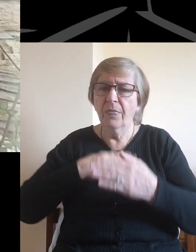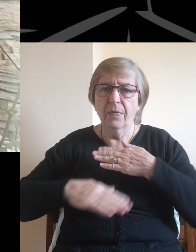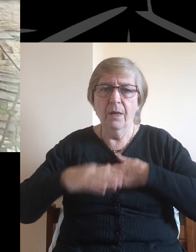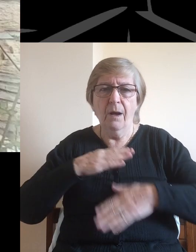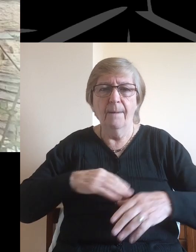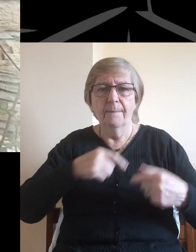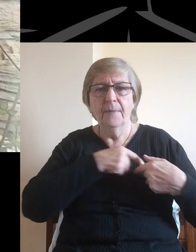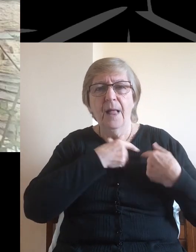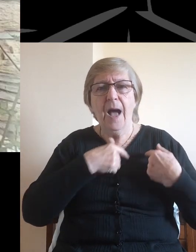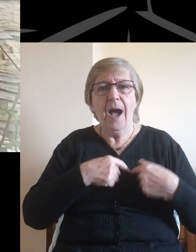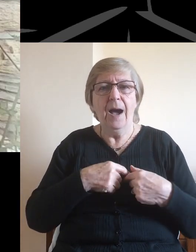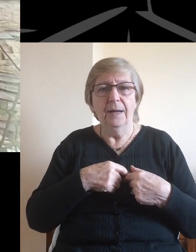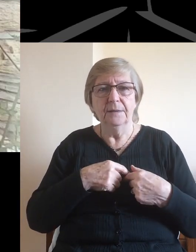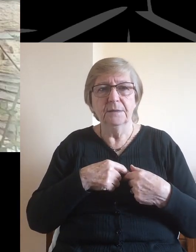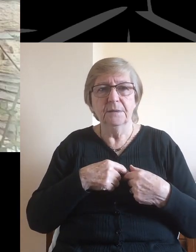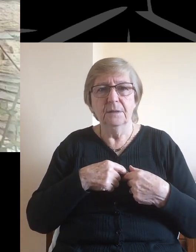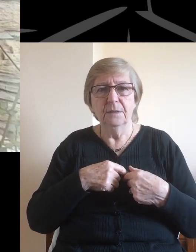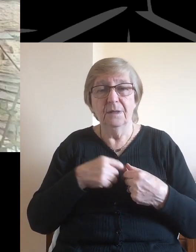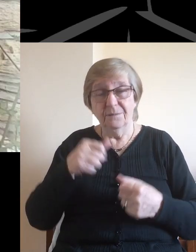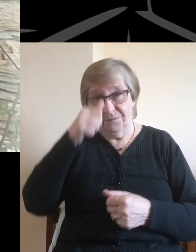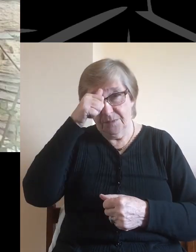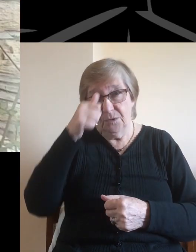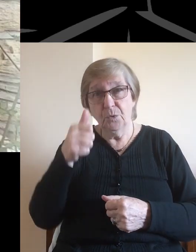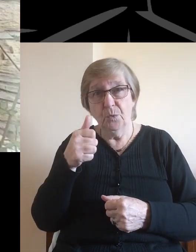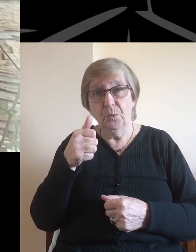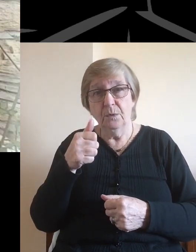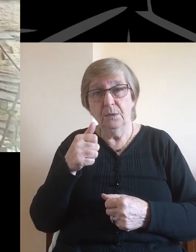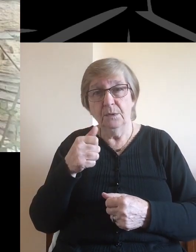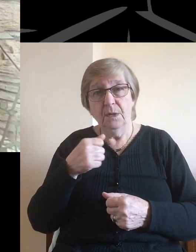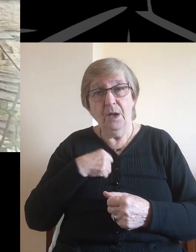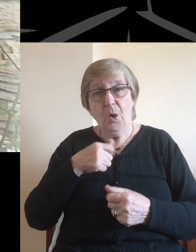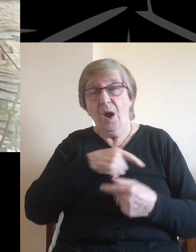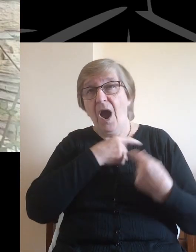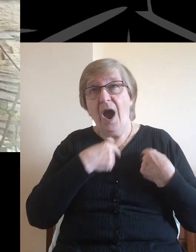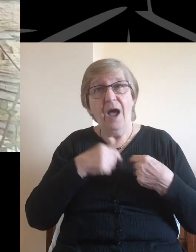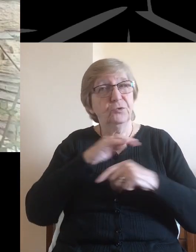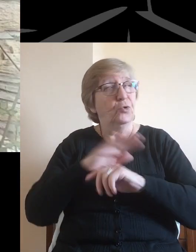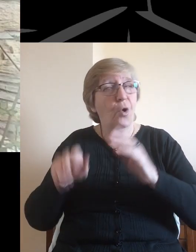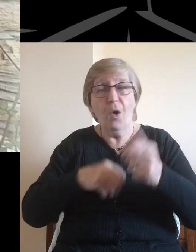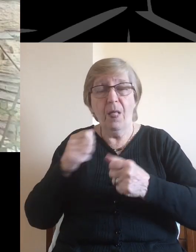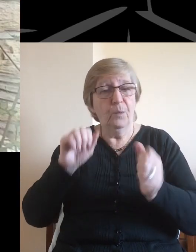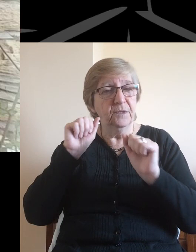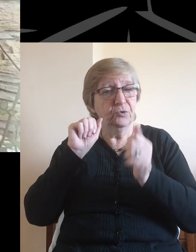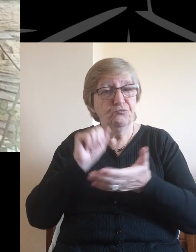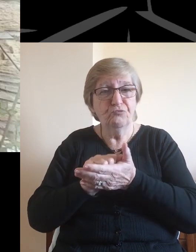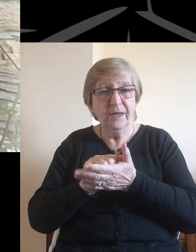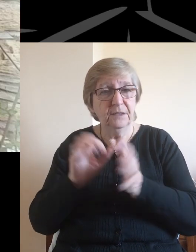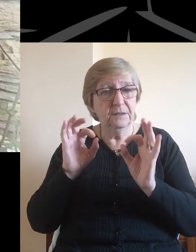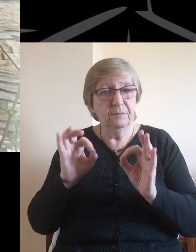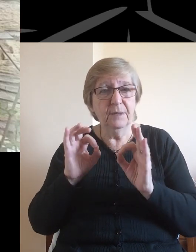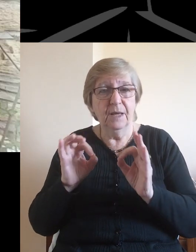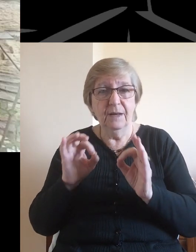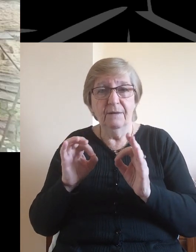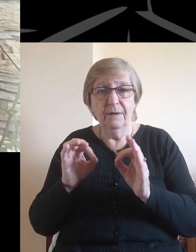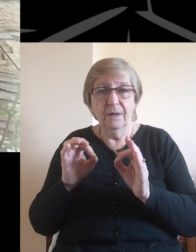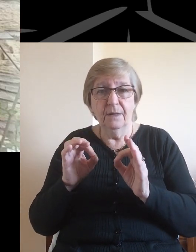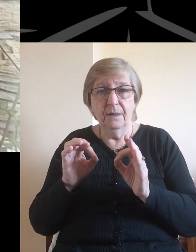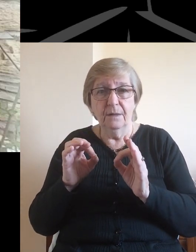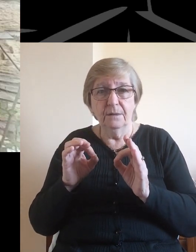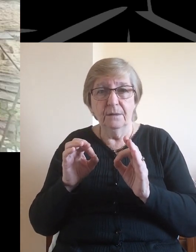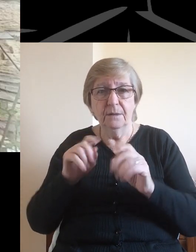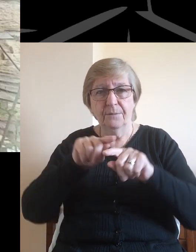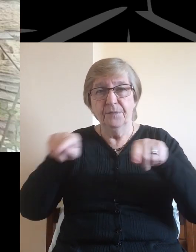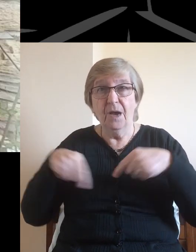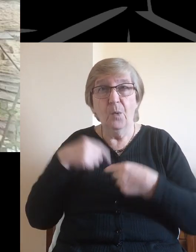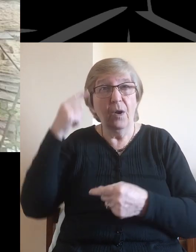And we come with hearts humbled, acknowledging that our hearts are not always right with you, that